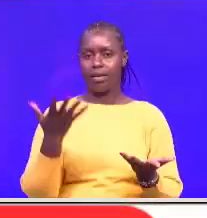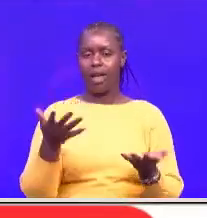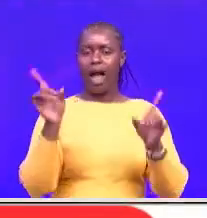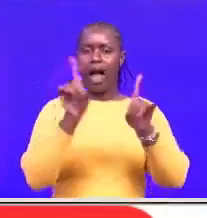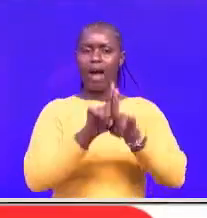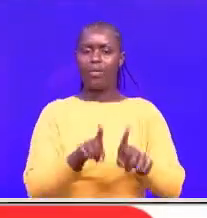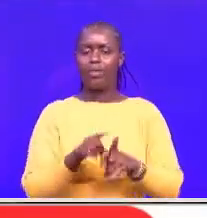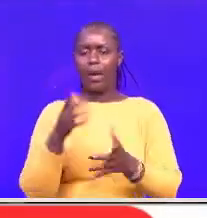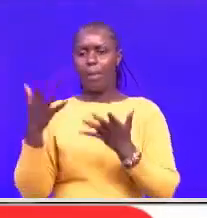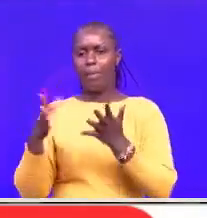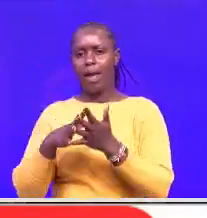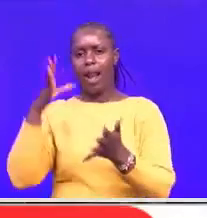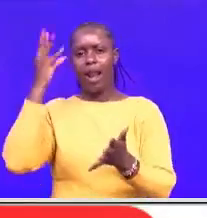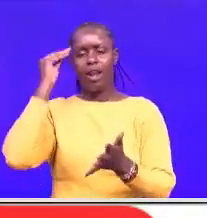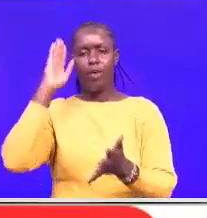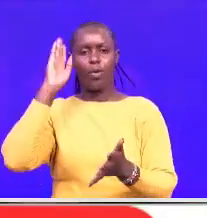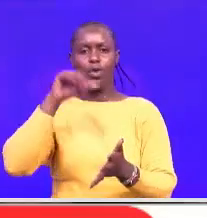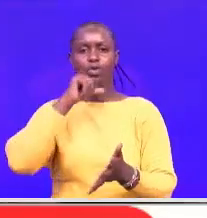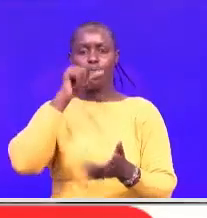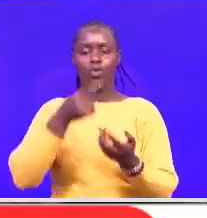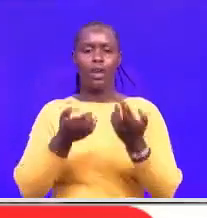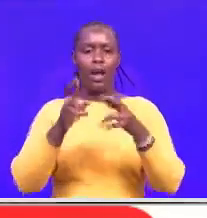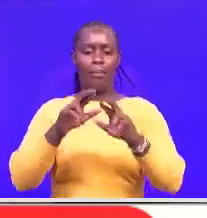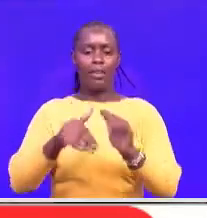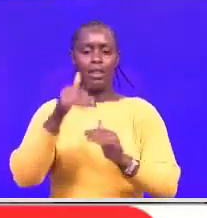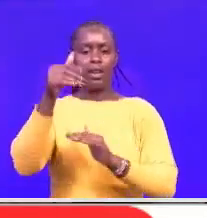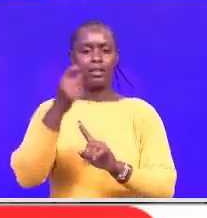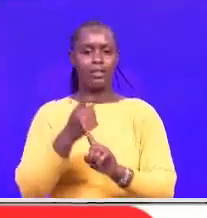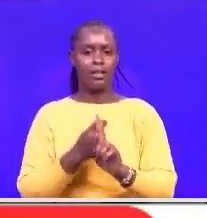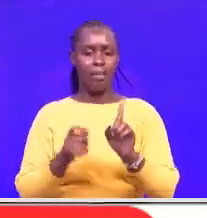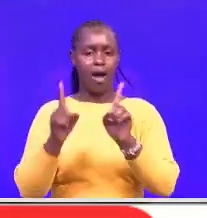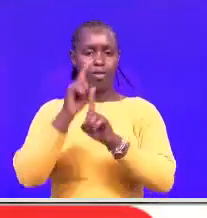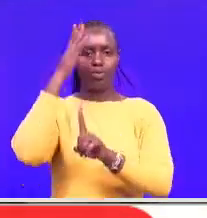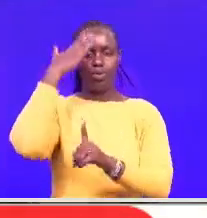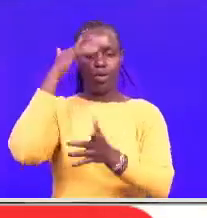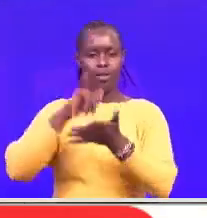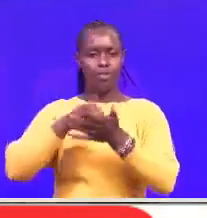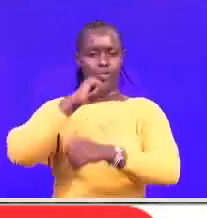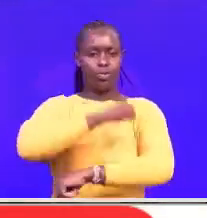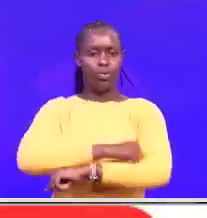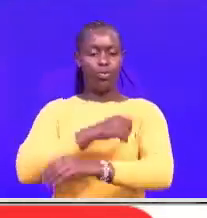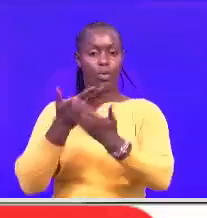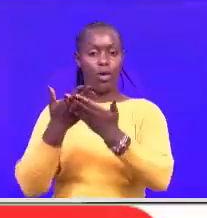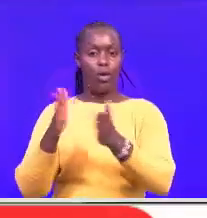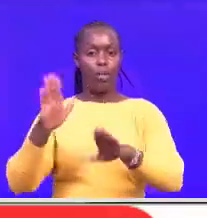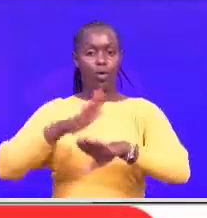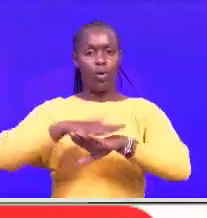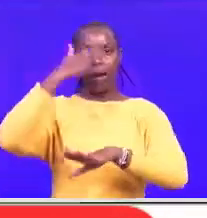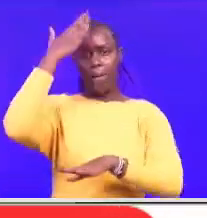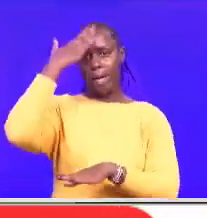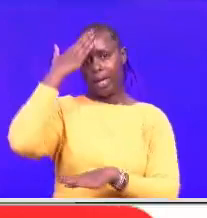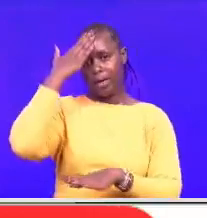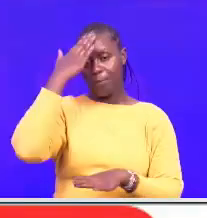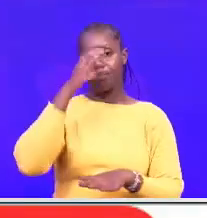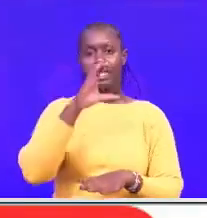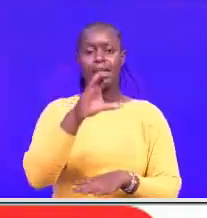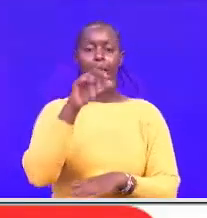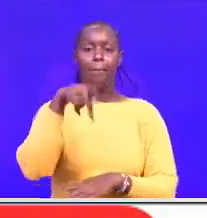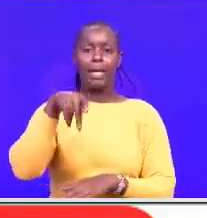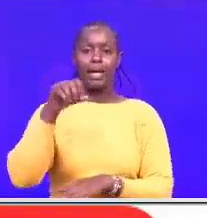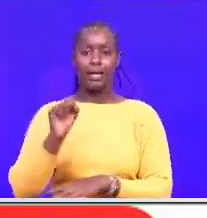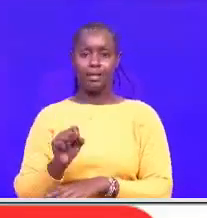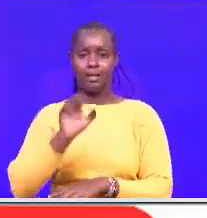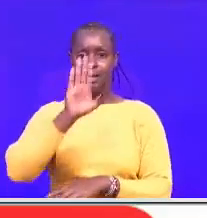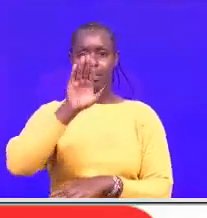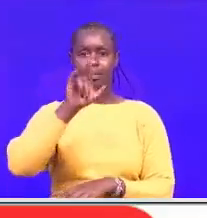will be unable to start in the next term. As you know, school reopened on Monday, this coming Monday. Tibu katika Wizara ya Elimu,